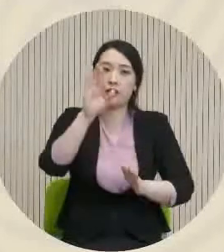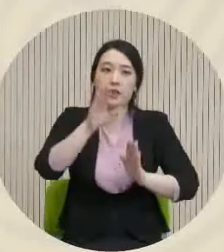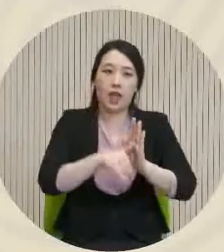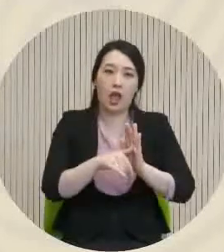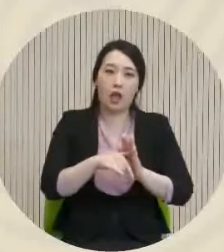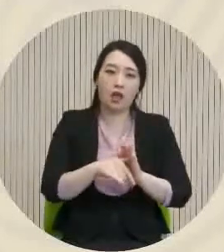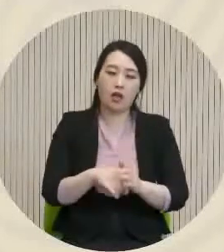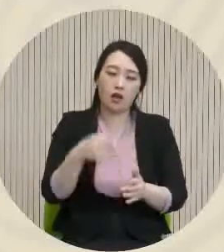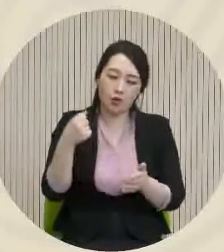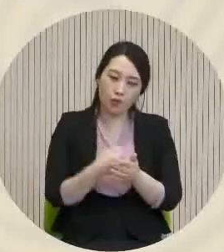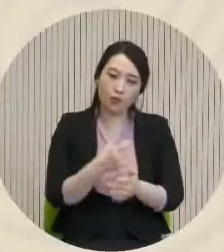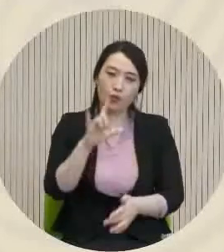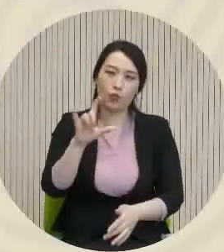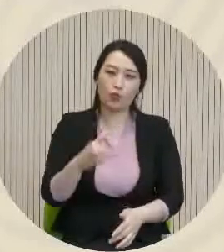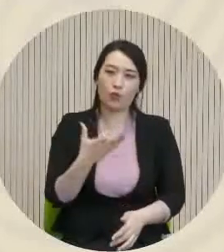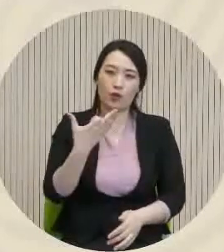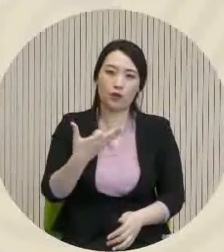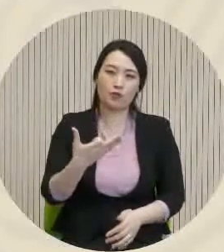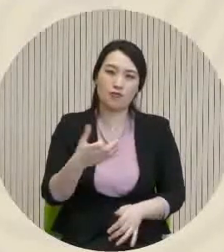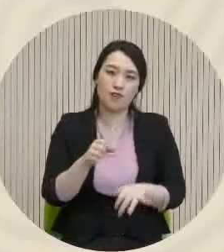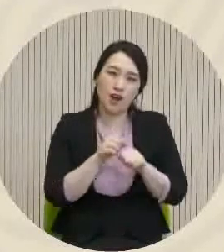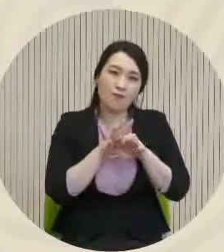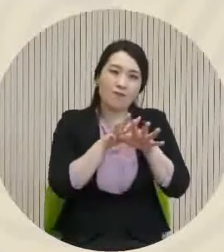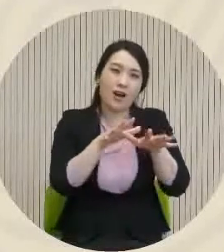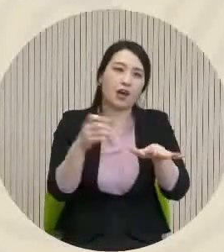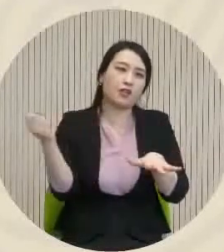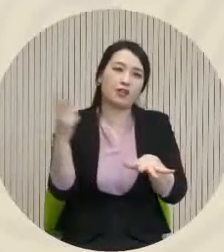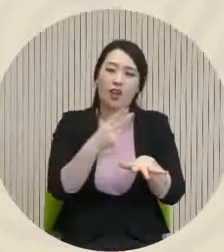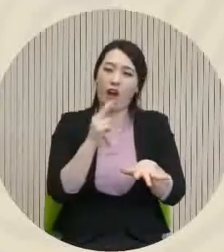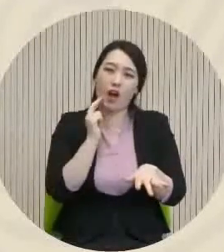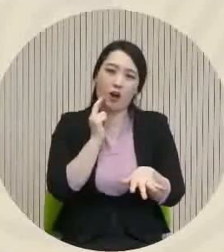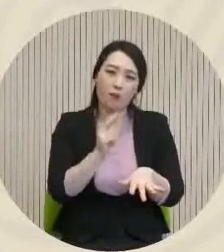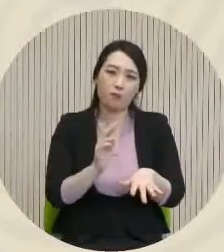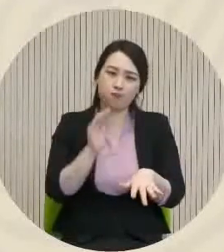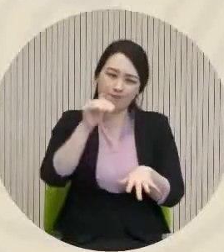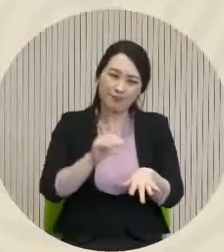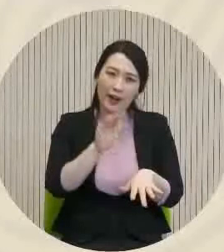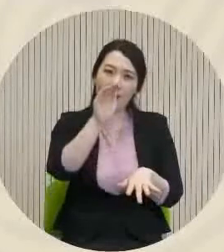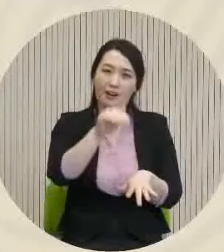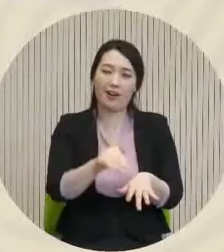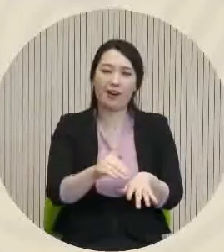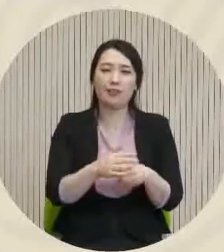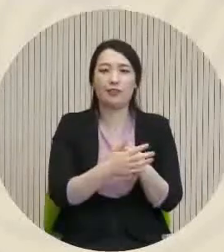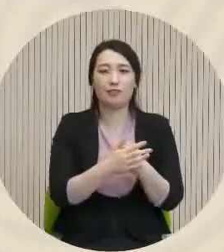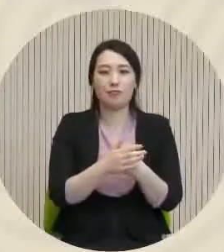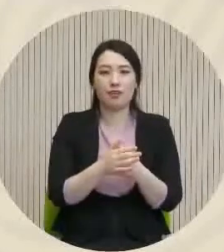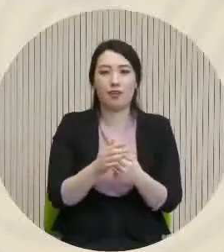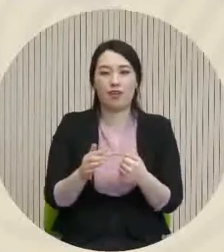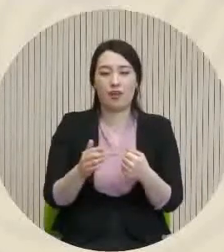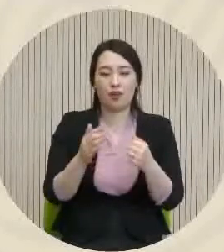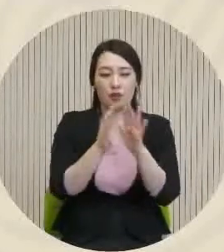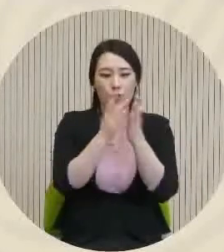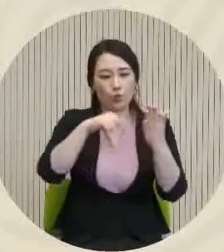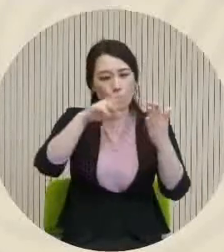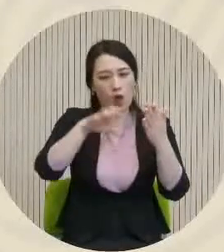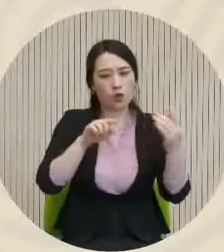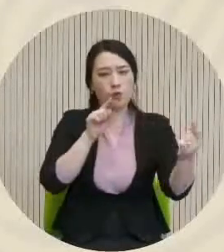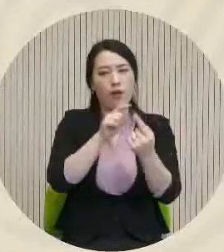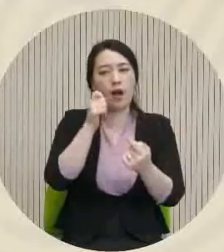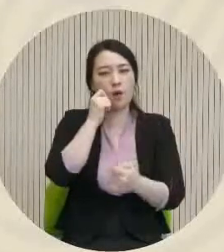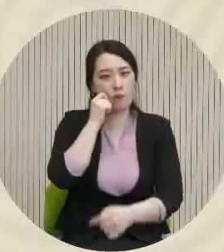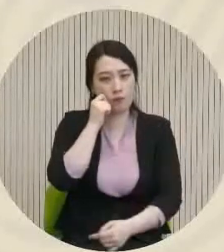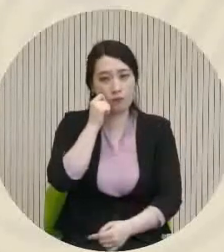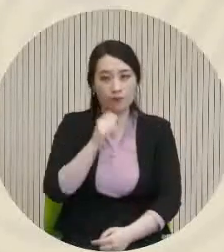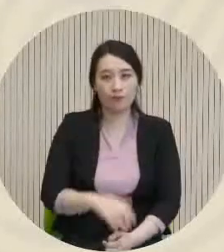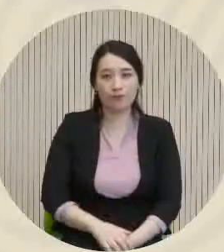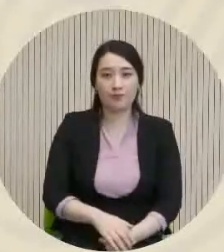when we started the podcast project, because of the rising cases of the COVID-19, and all schools